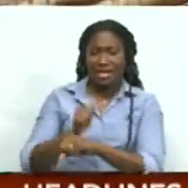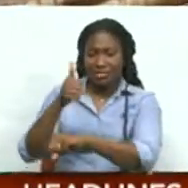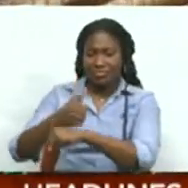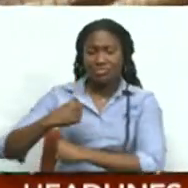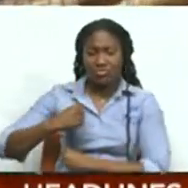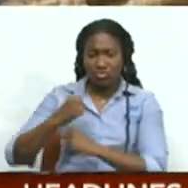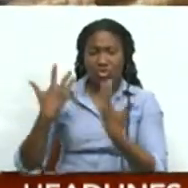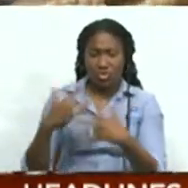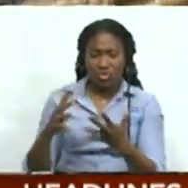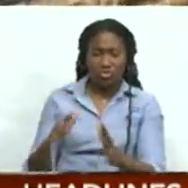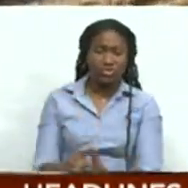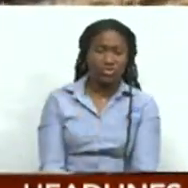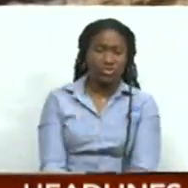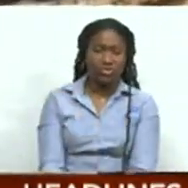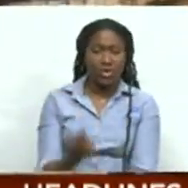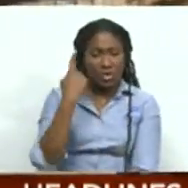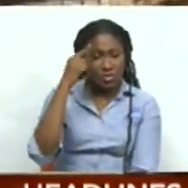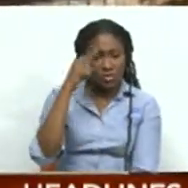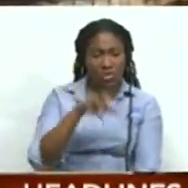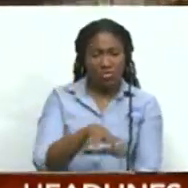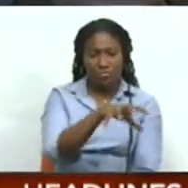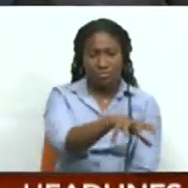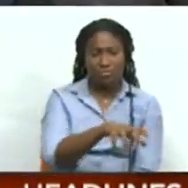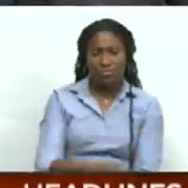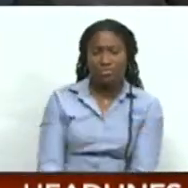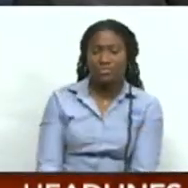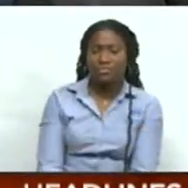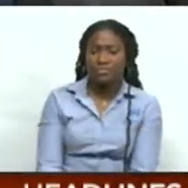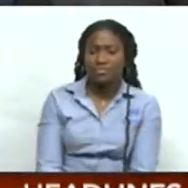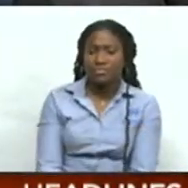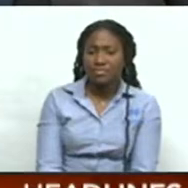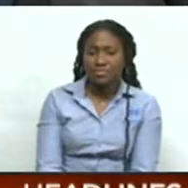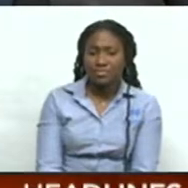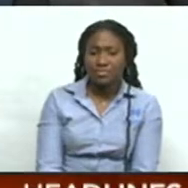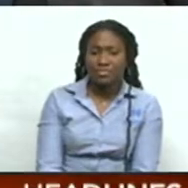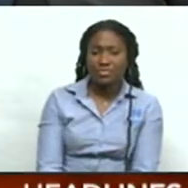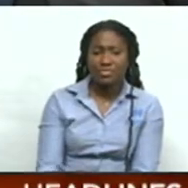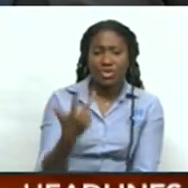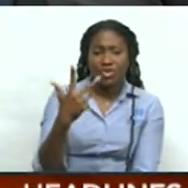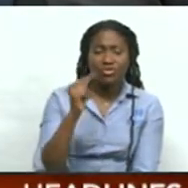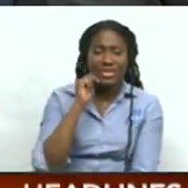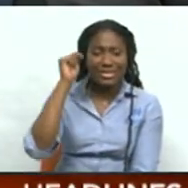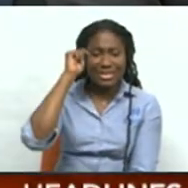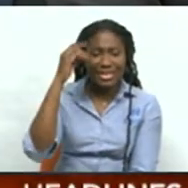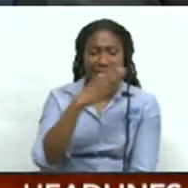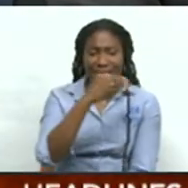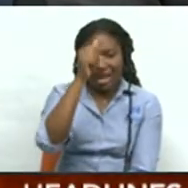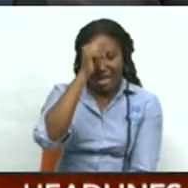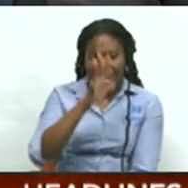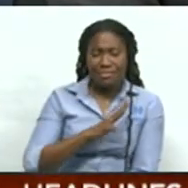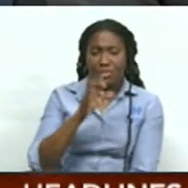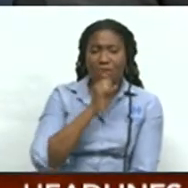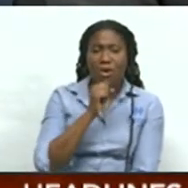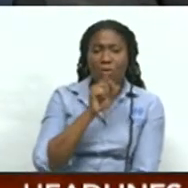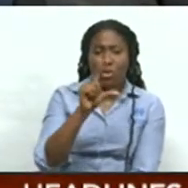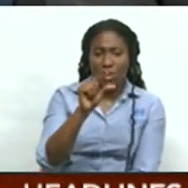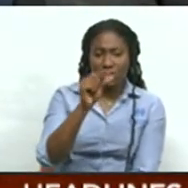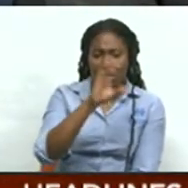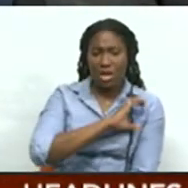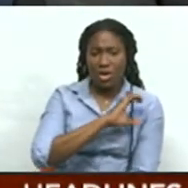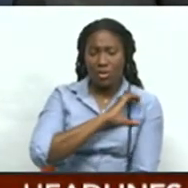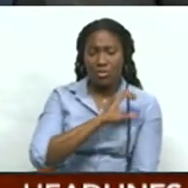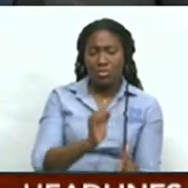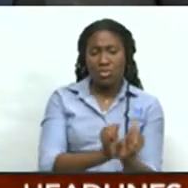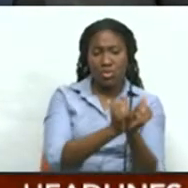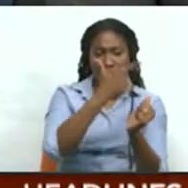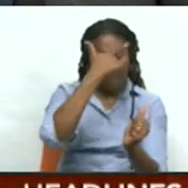since been put in place at the site. Three teenagers and a 20-year-old man were held by police after snatching chains, cell phones